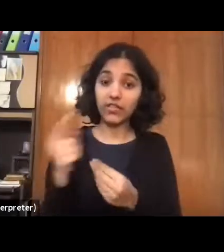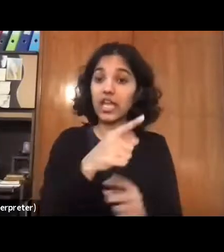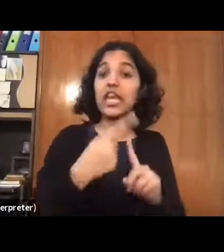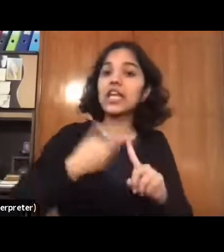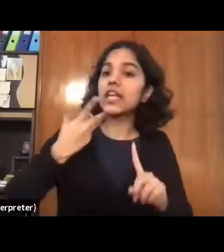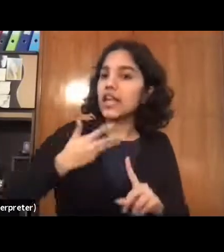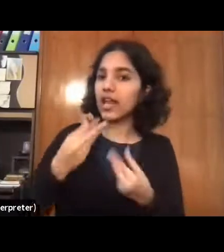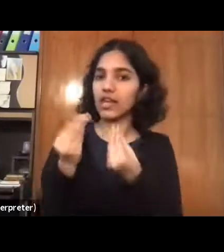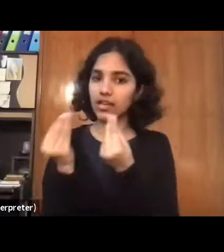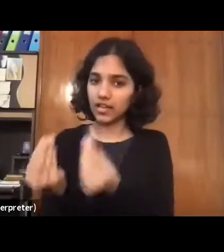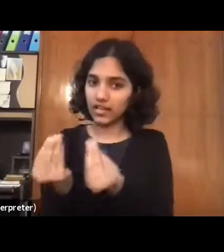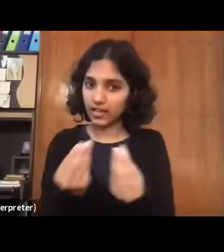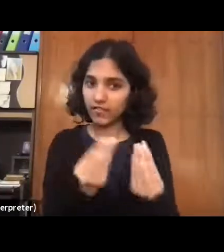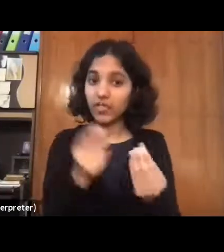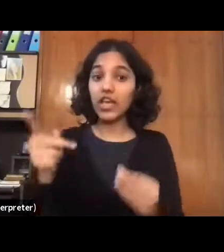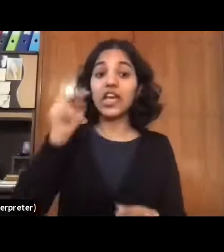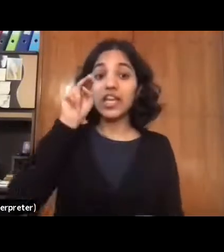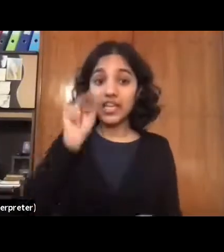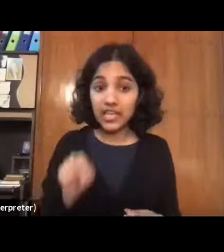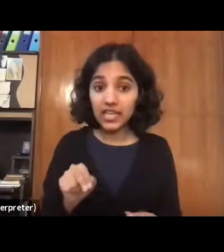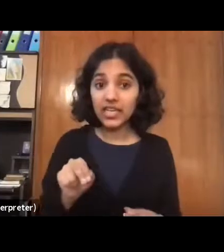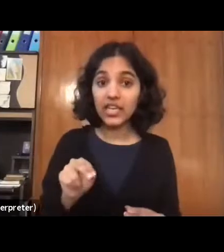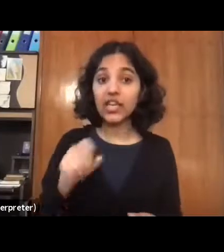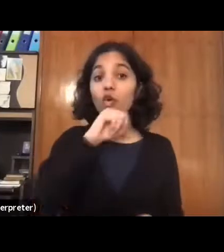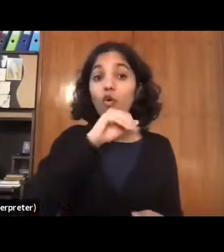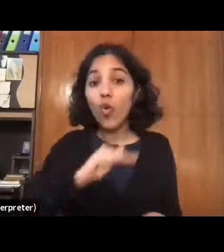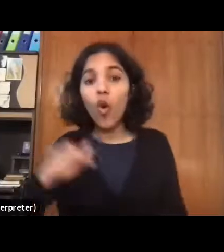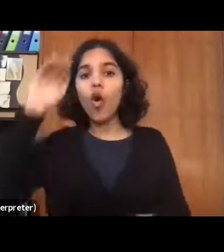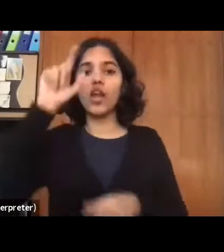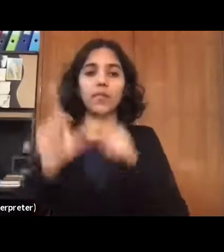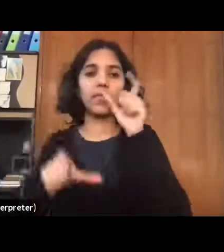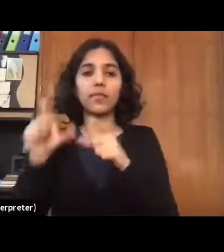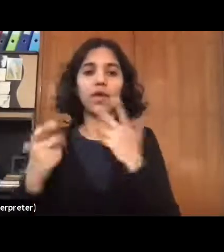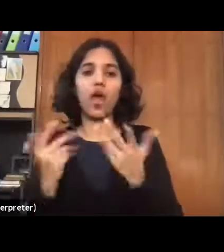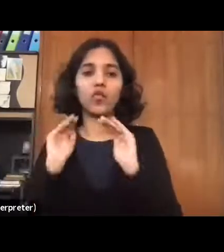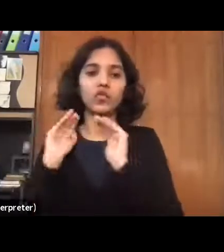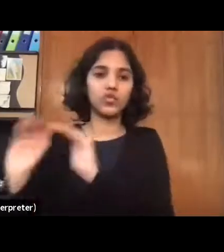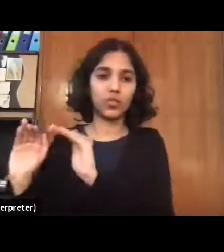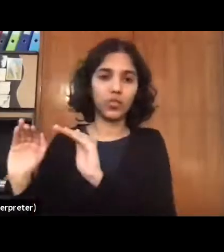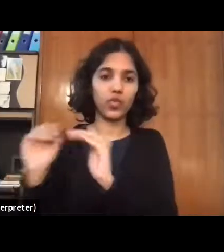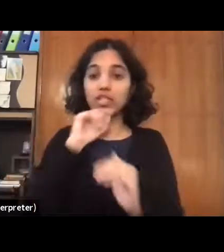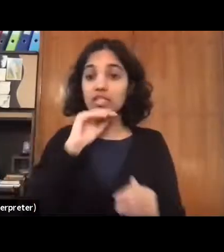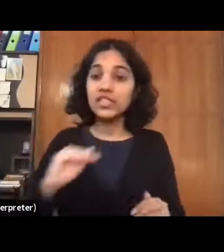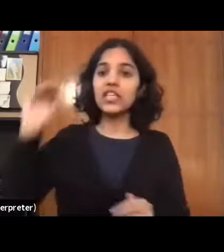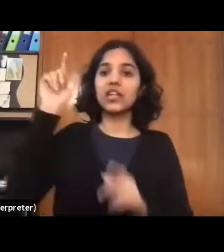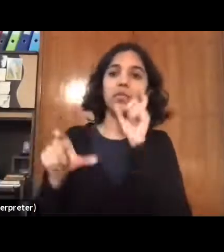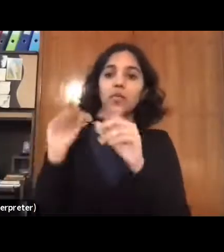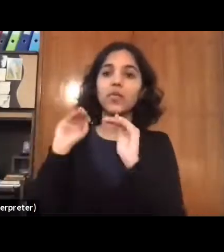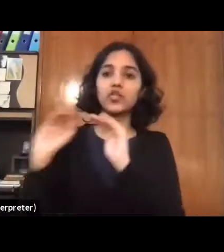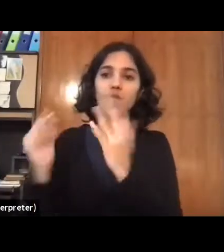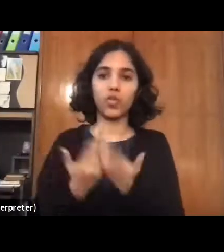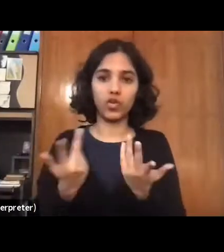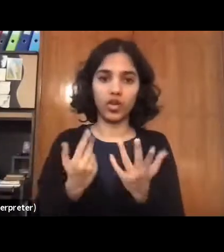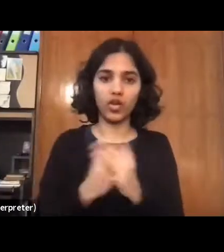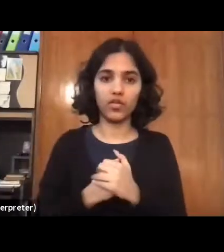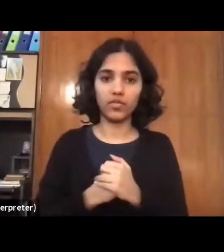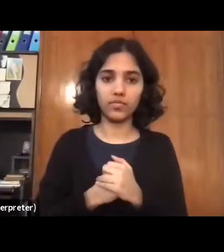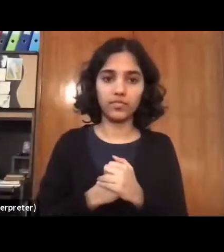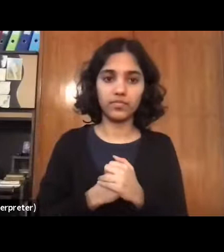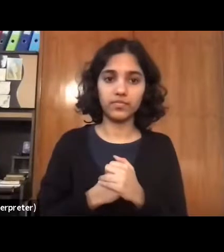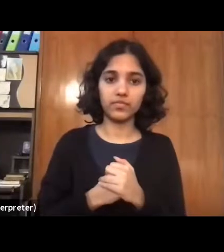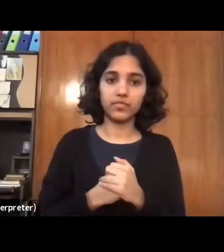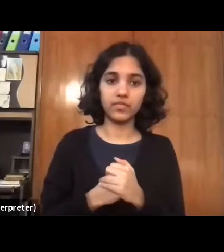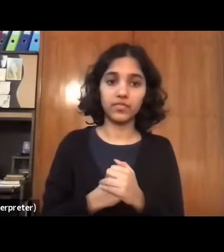people on the needs of the older generation or the senior people. And we trained